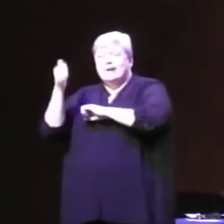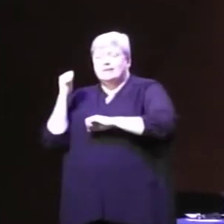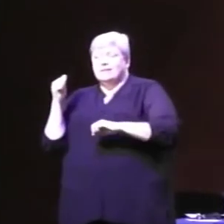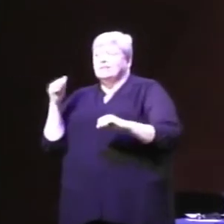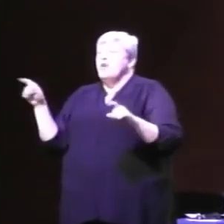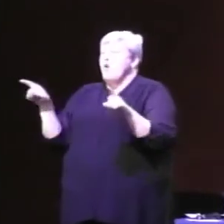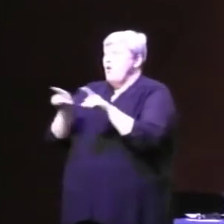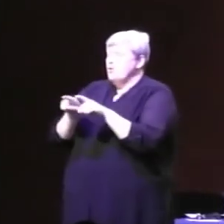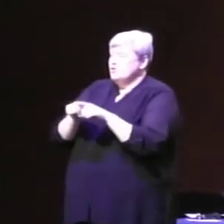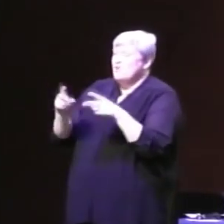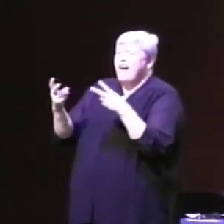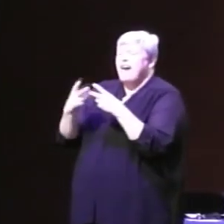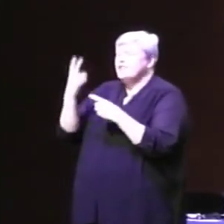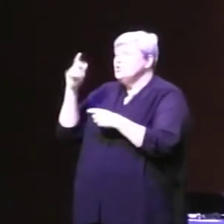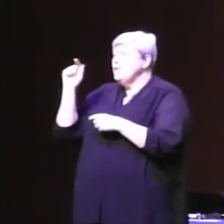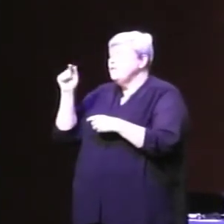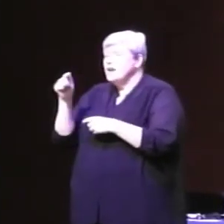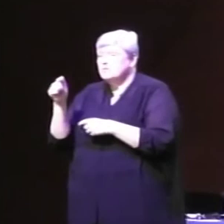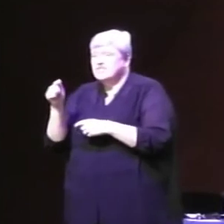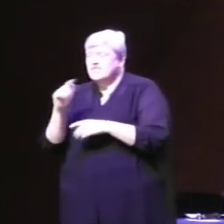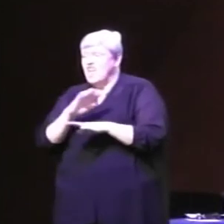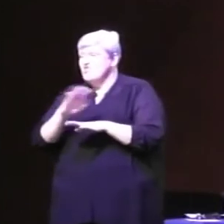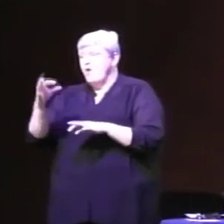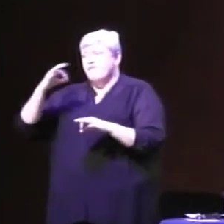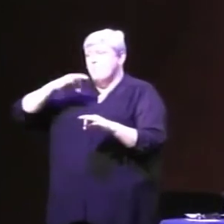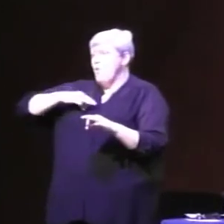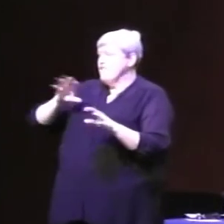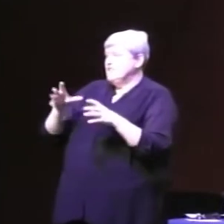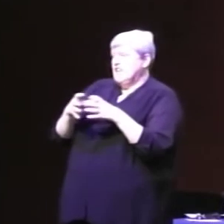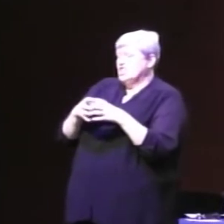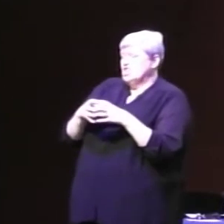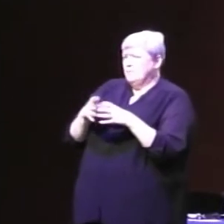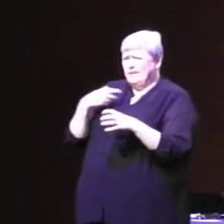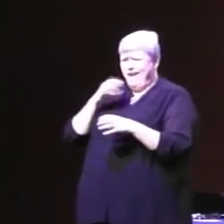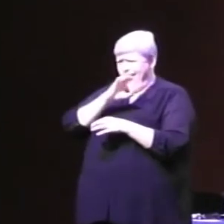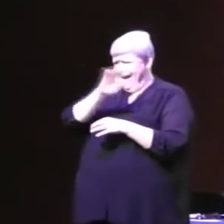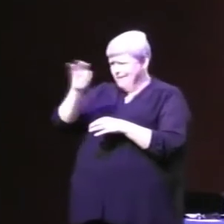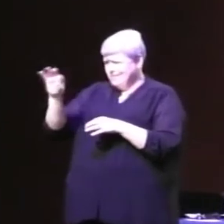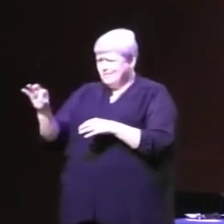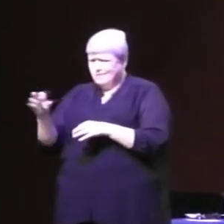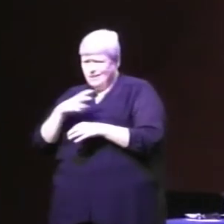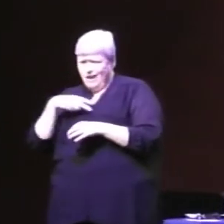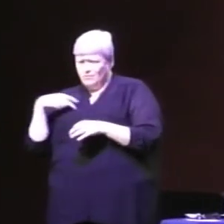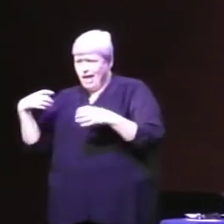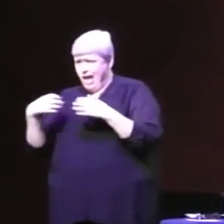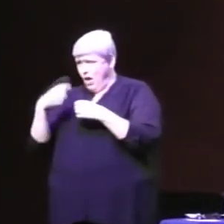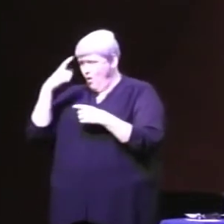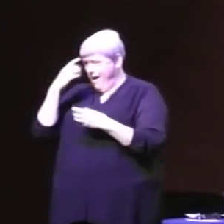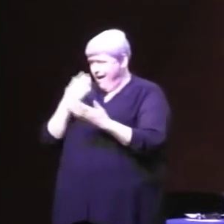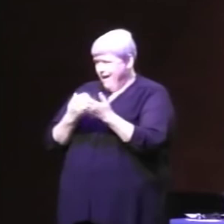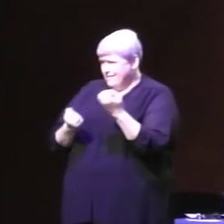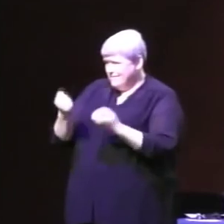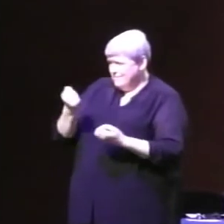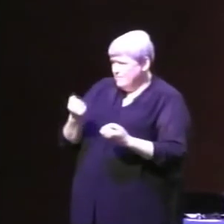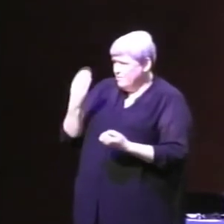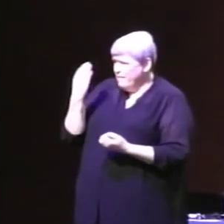another 2,000 people redundant in the not-for-profit sector. We have asked our councillors, how can they justify sacking